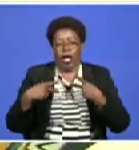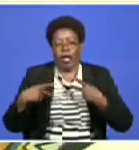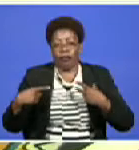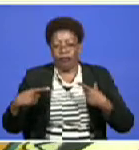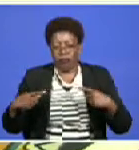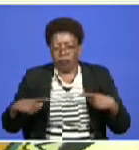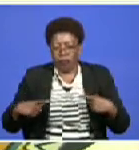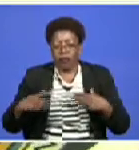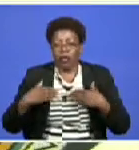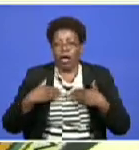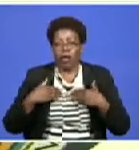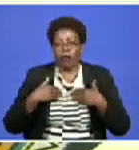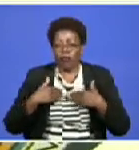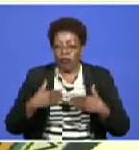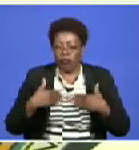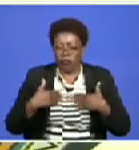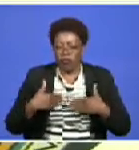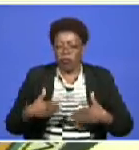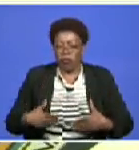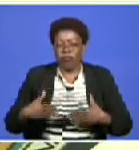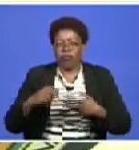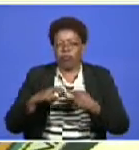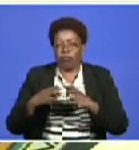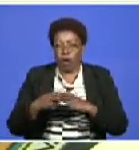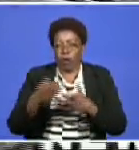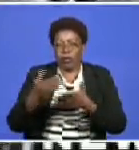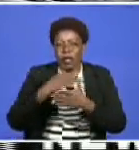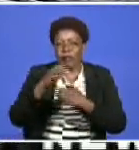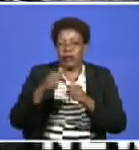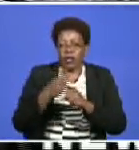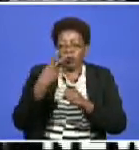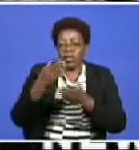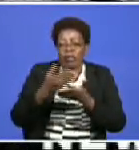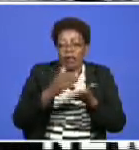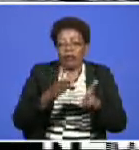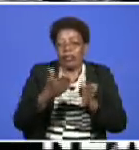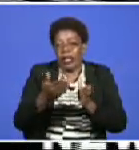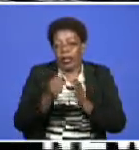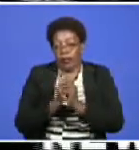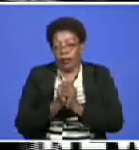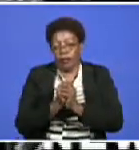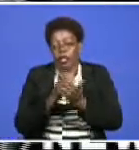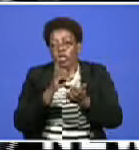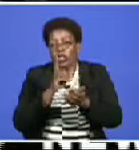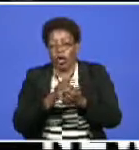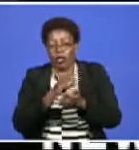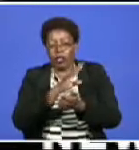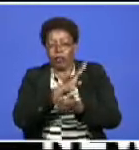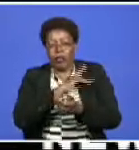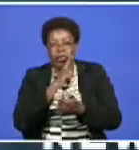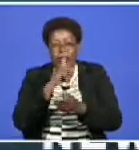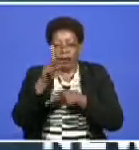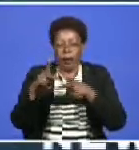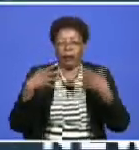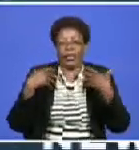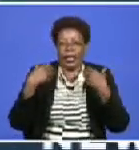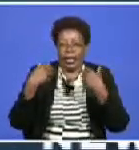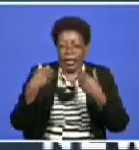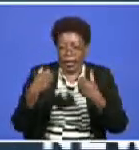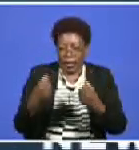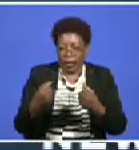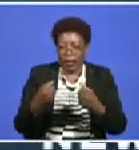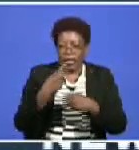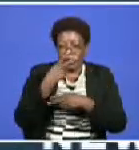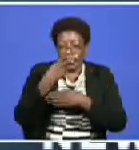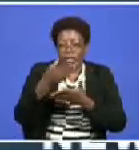And unfortunately, some years we'll actually see some death. According to Dr. Brennan, although the Bahamas public health system has seen quite a